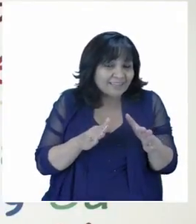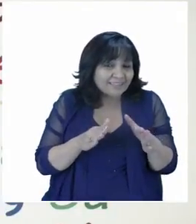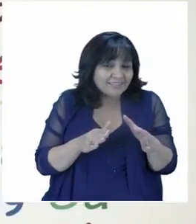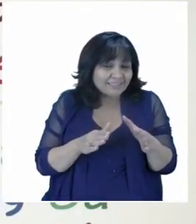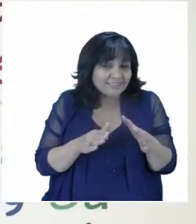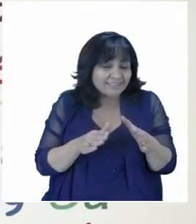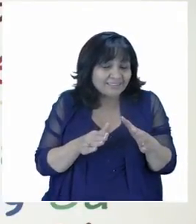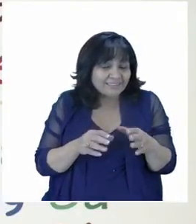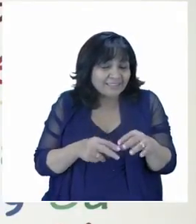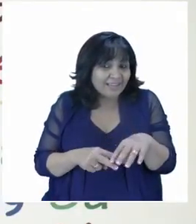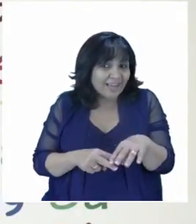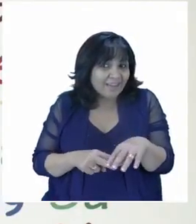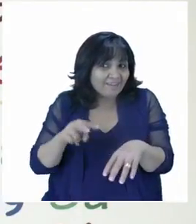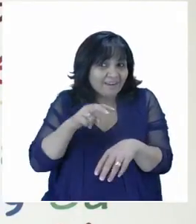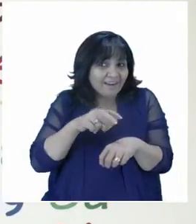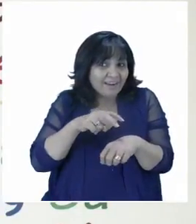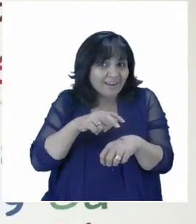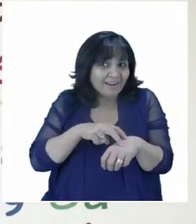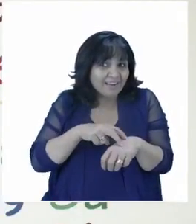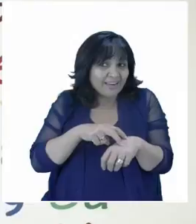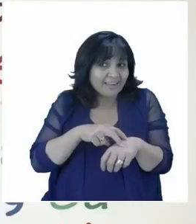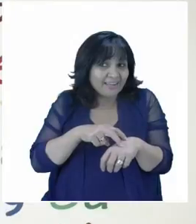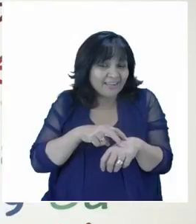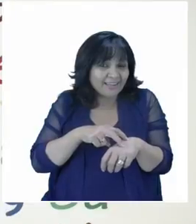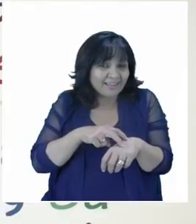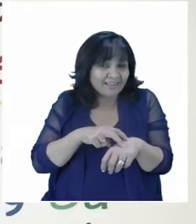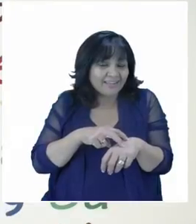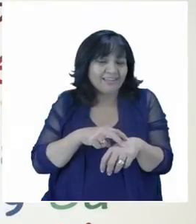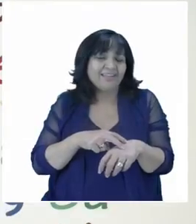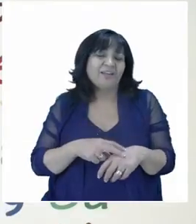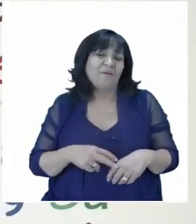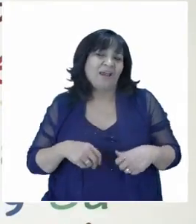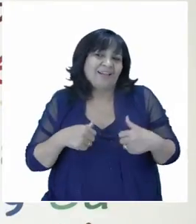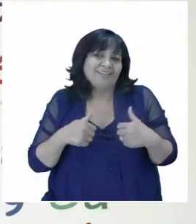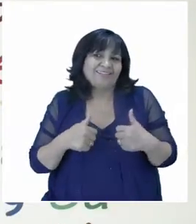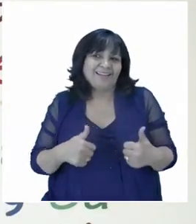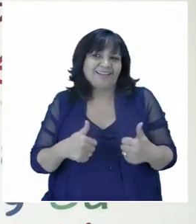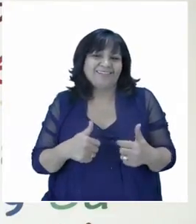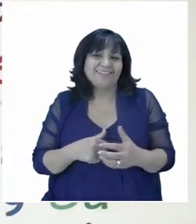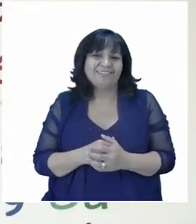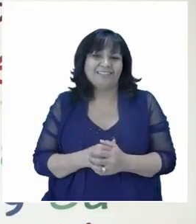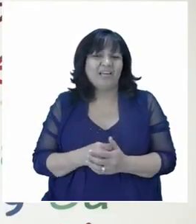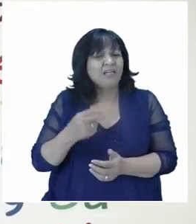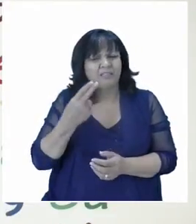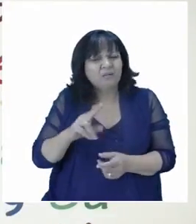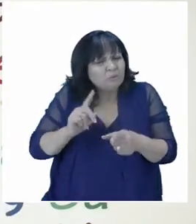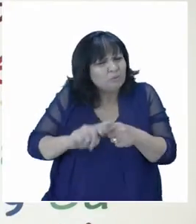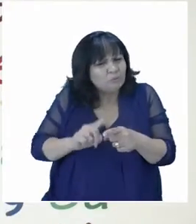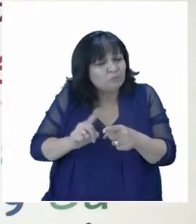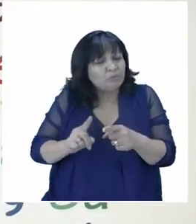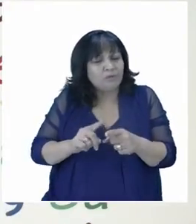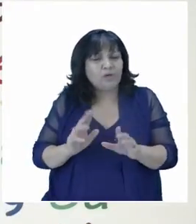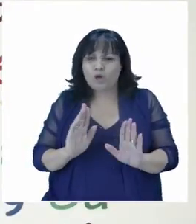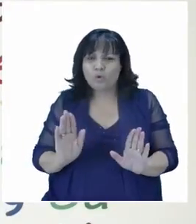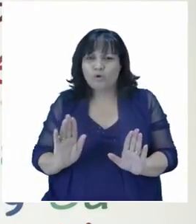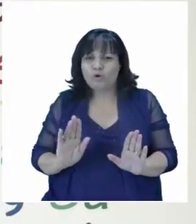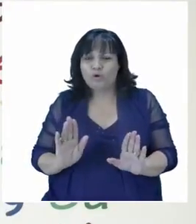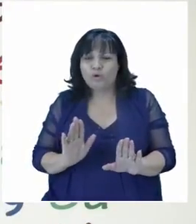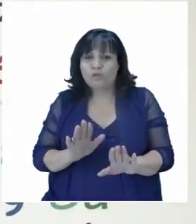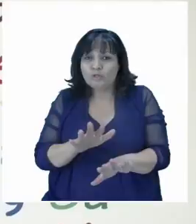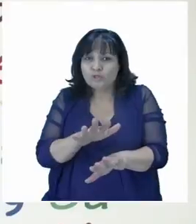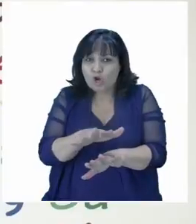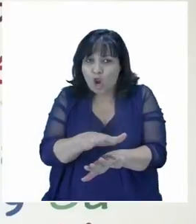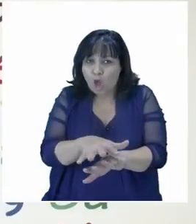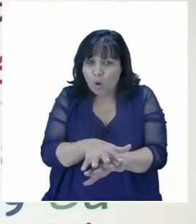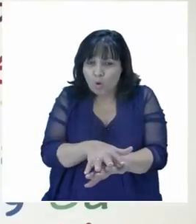ready, everybody? Well done. Remember, don't rush because he needs to hop,